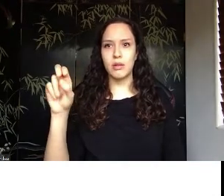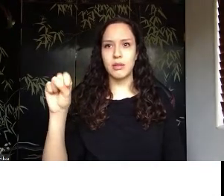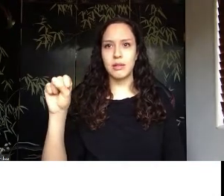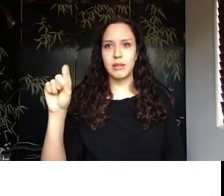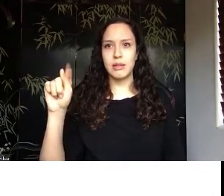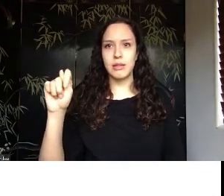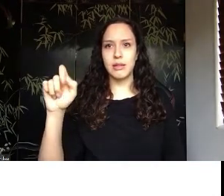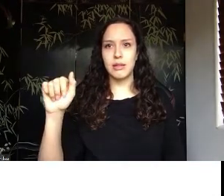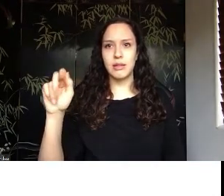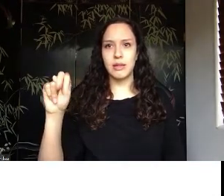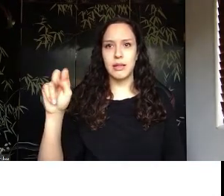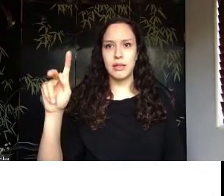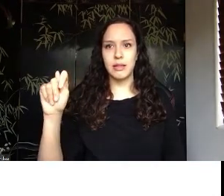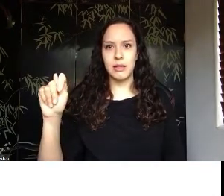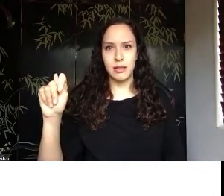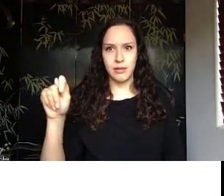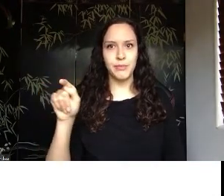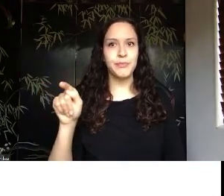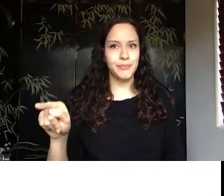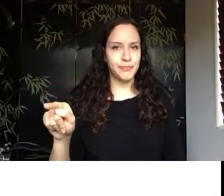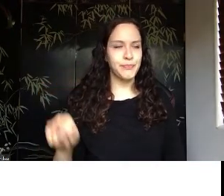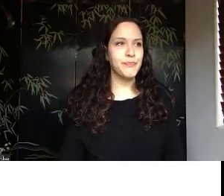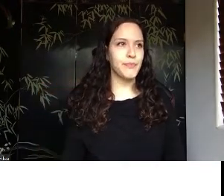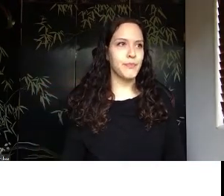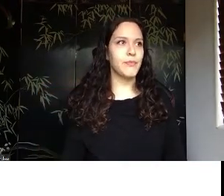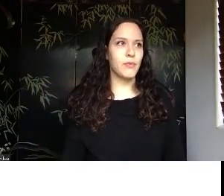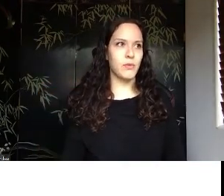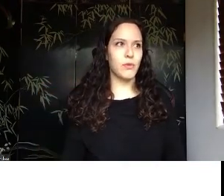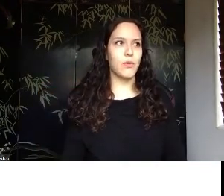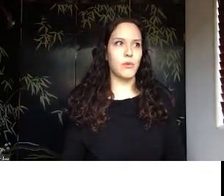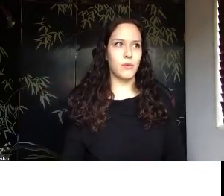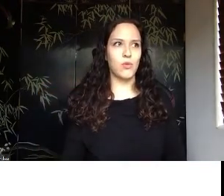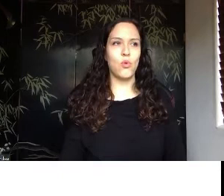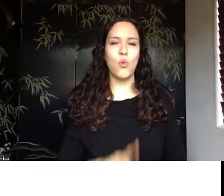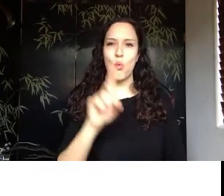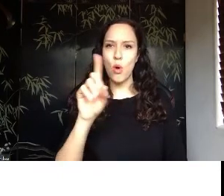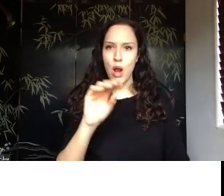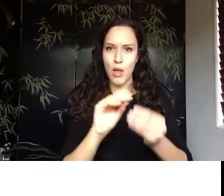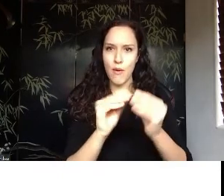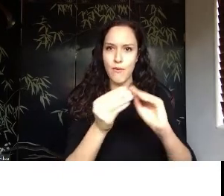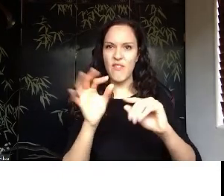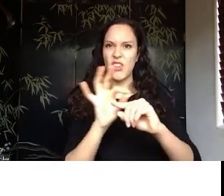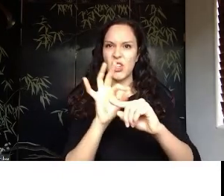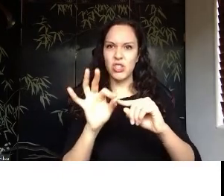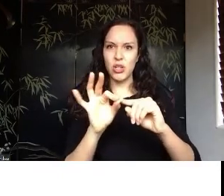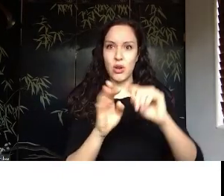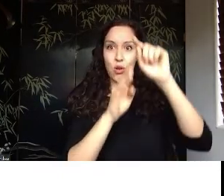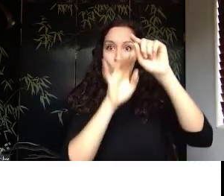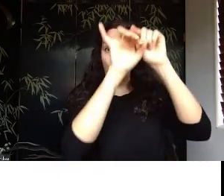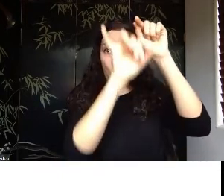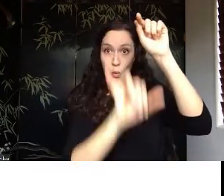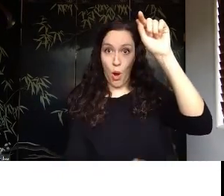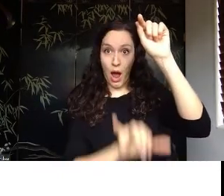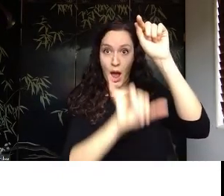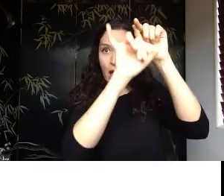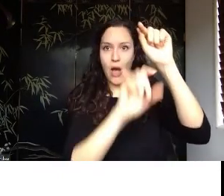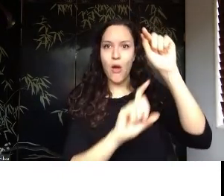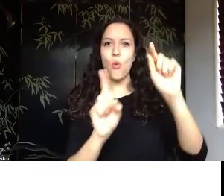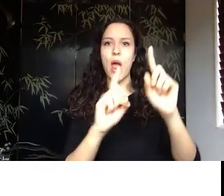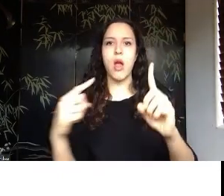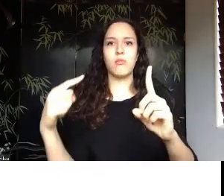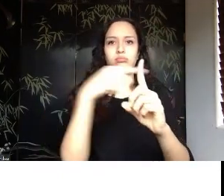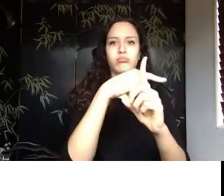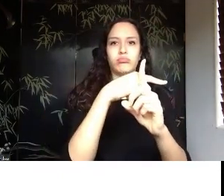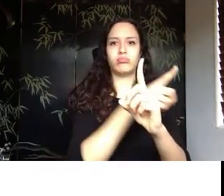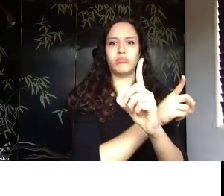my constant. So it's where the function crosses the y-axis. Okay, so where it